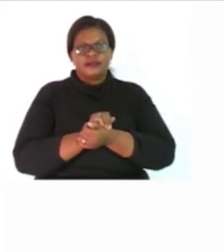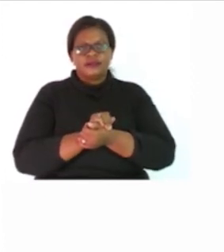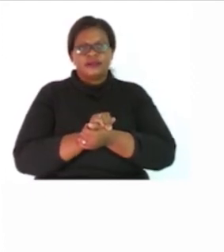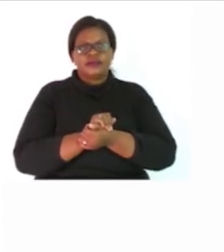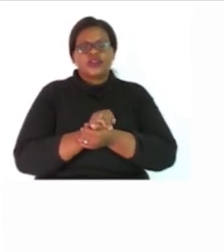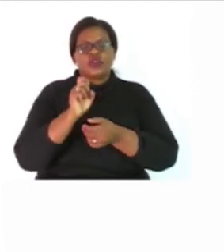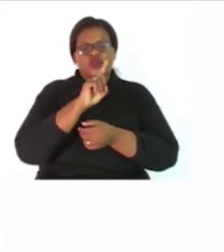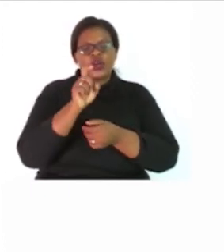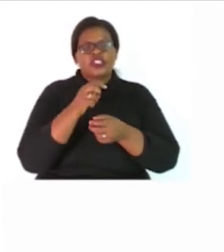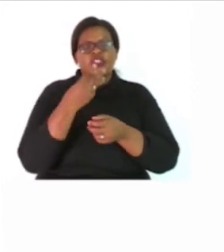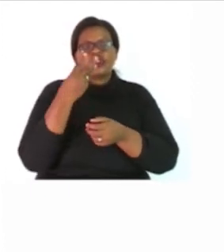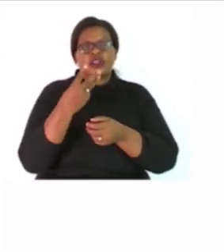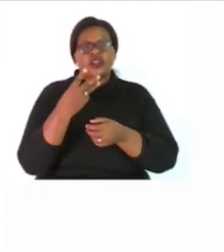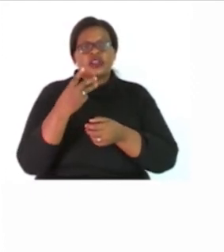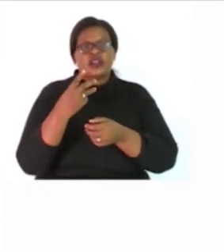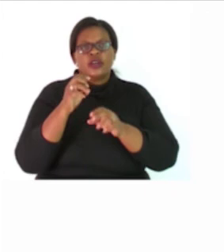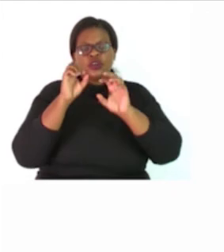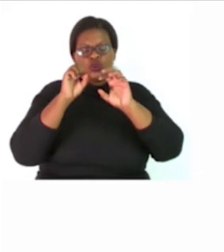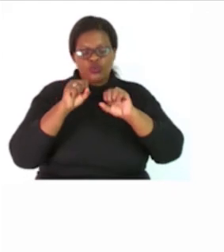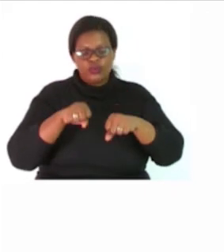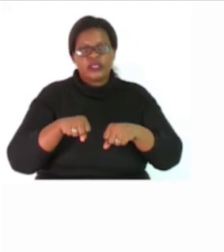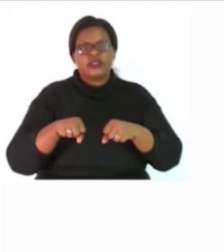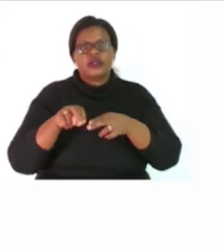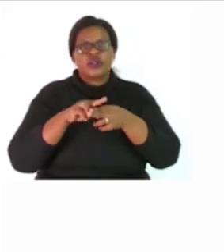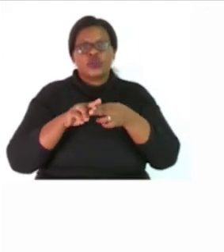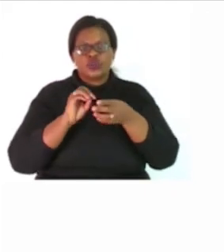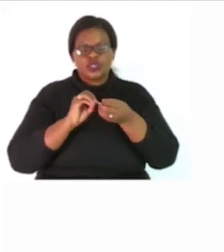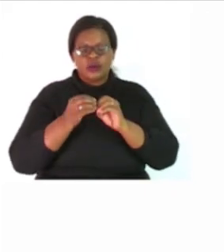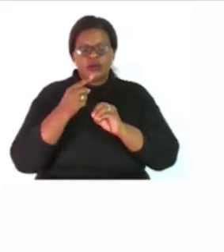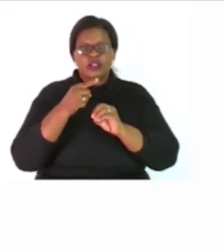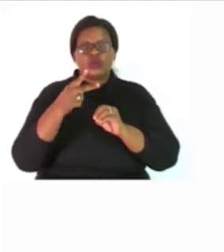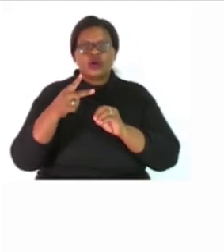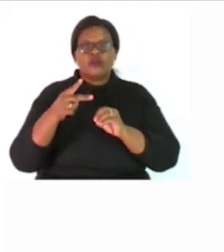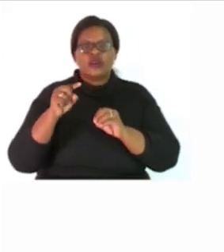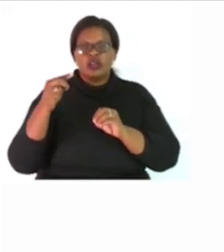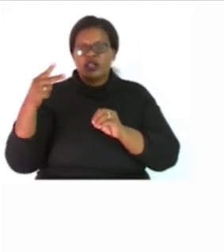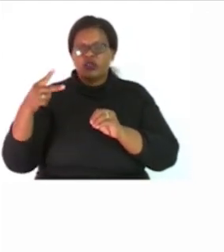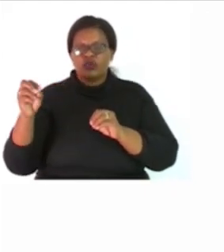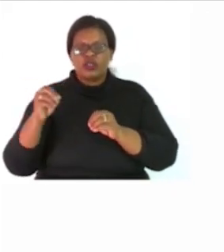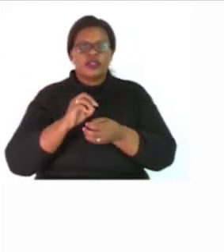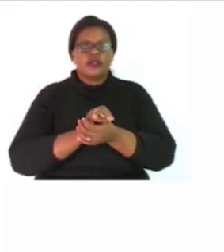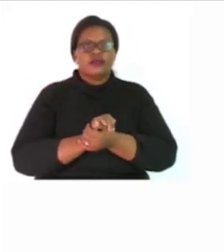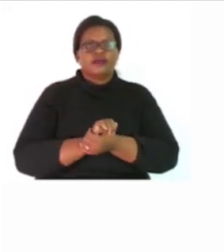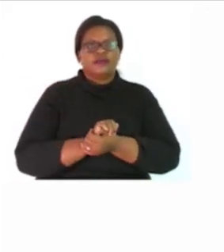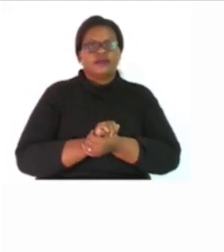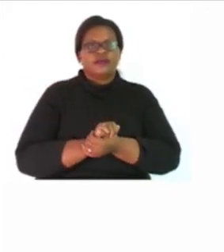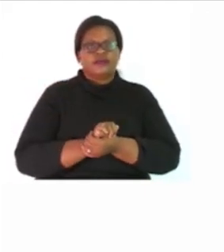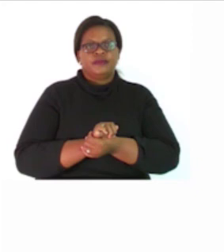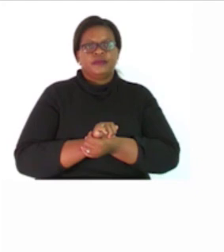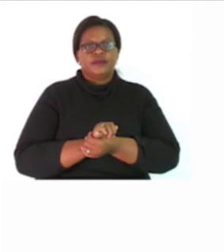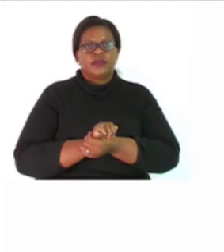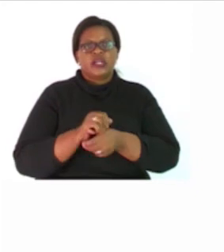question 3, it says, consider the numbers 12 and 20. And then as